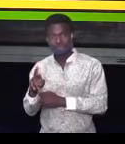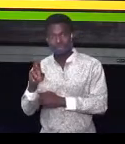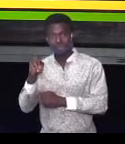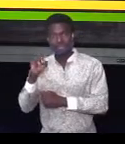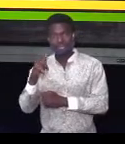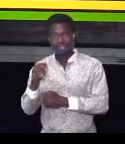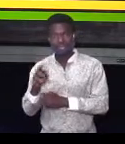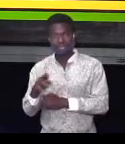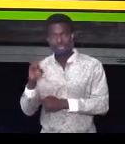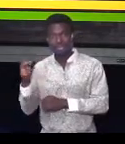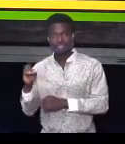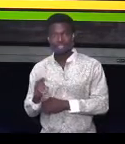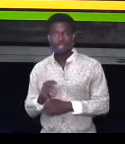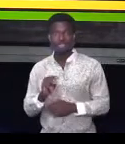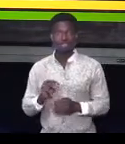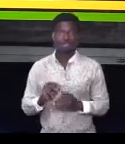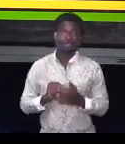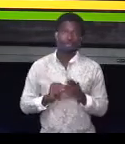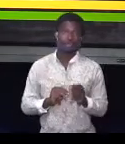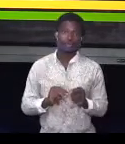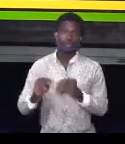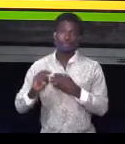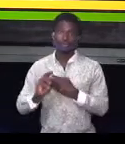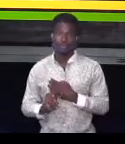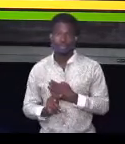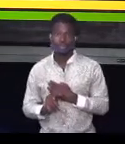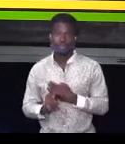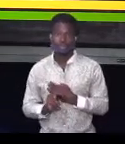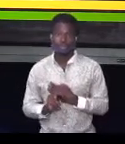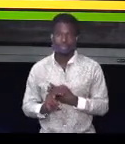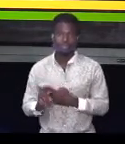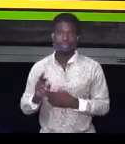D: movement, respiration,